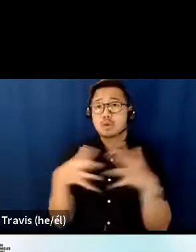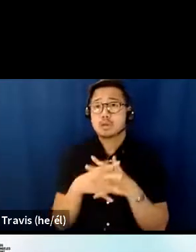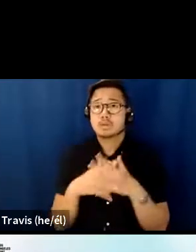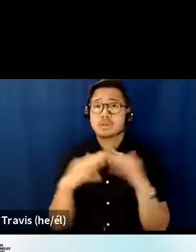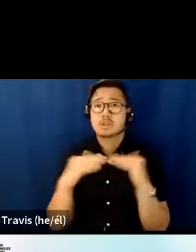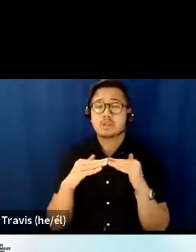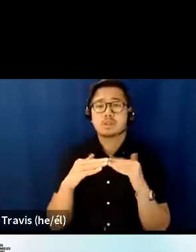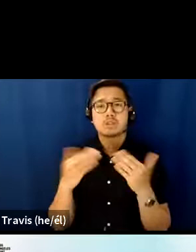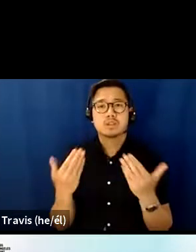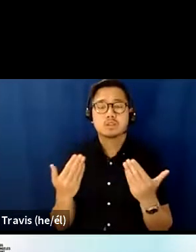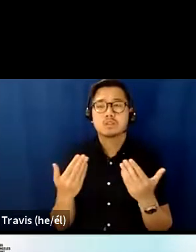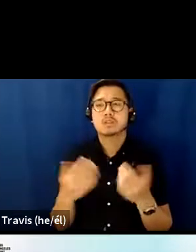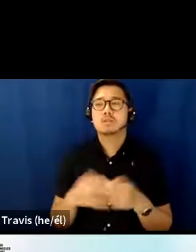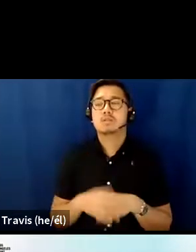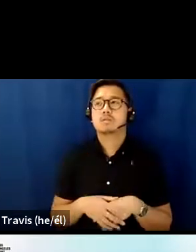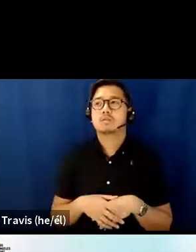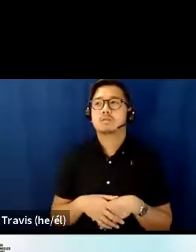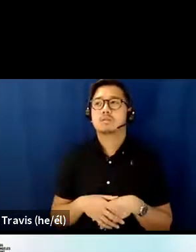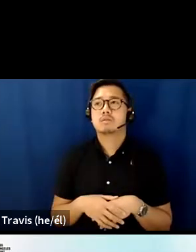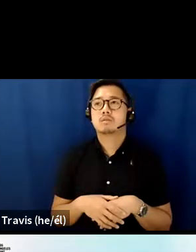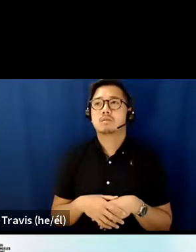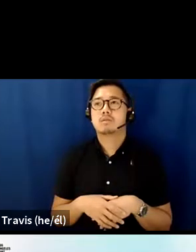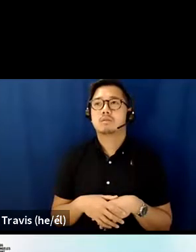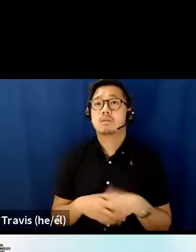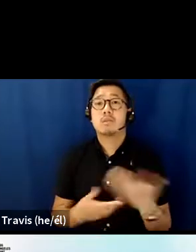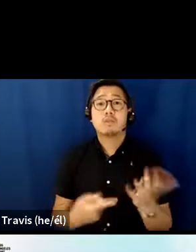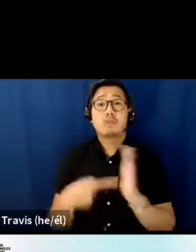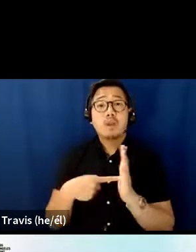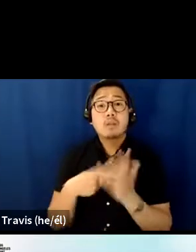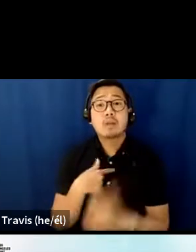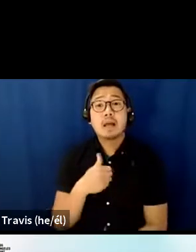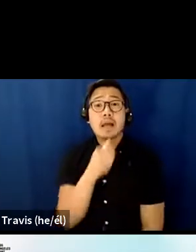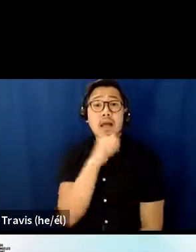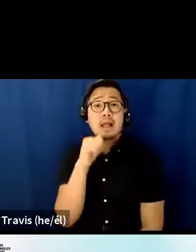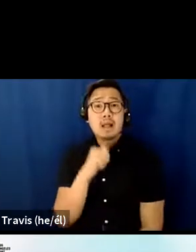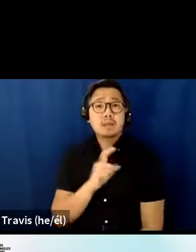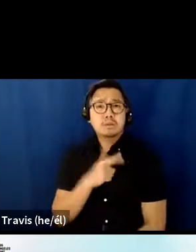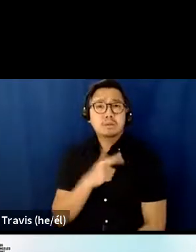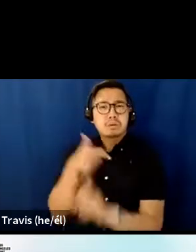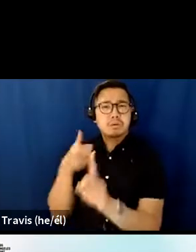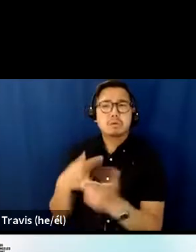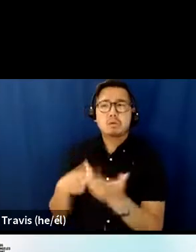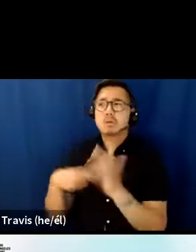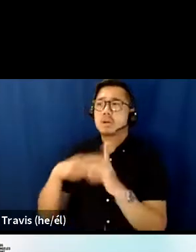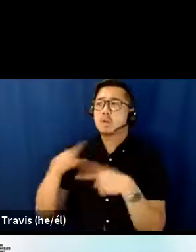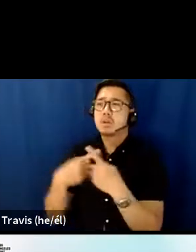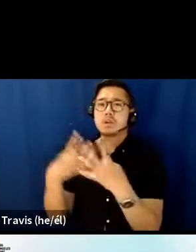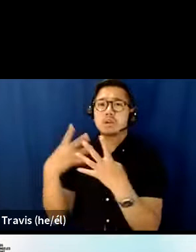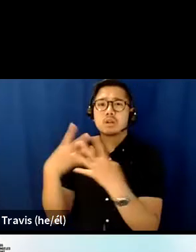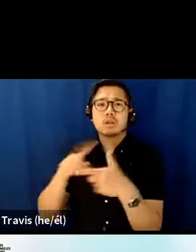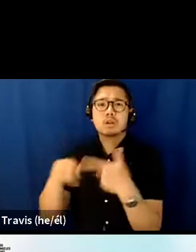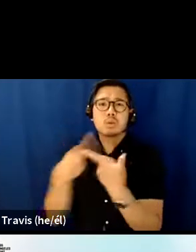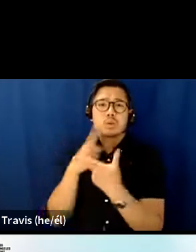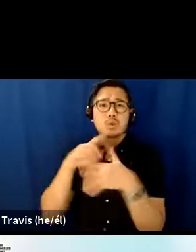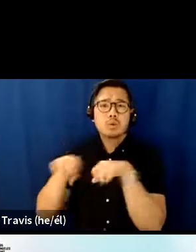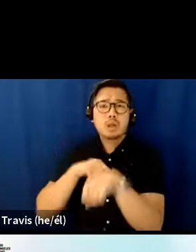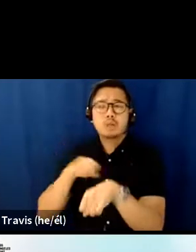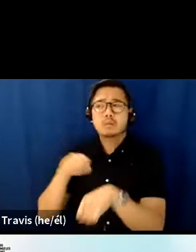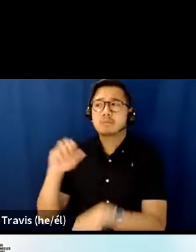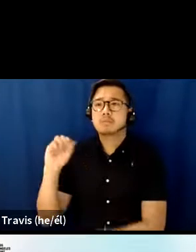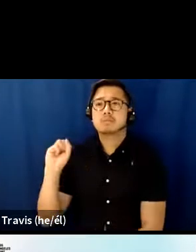does with Kyle Peterson down in Atlanta, what does that look like coming out of jail when you're doing self-defense around rape, sexual assault?